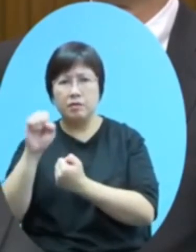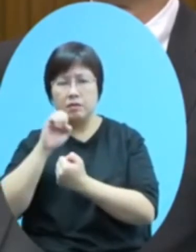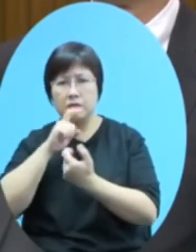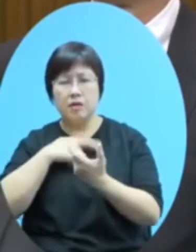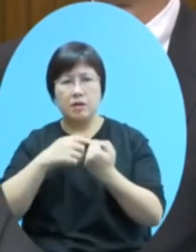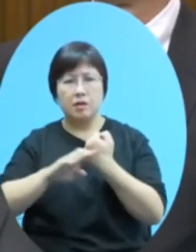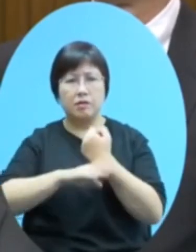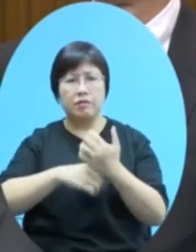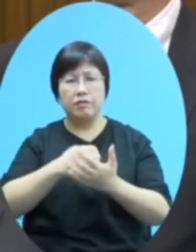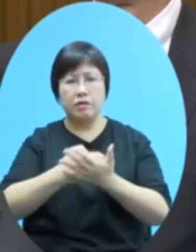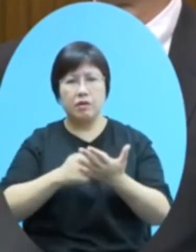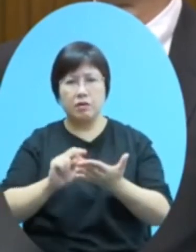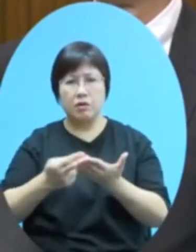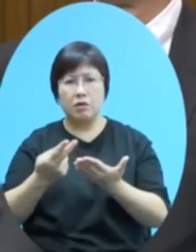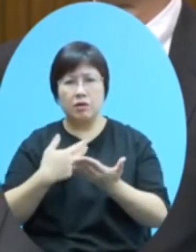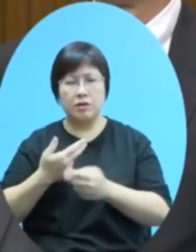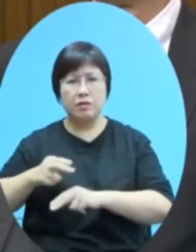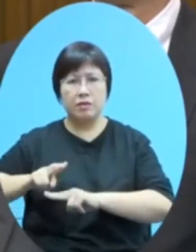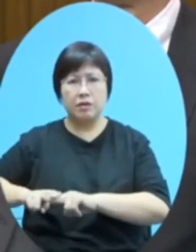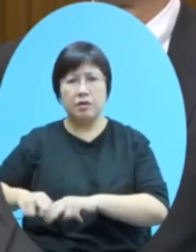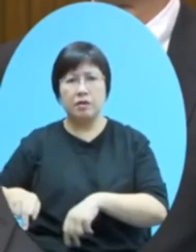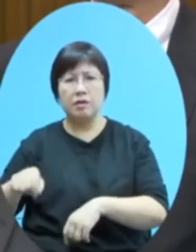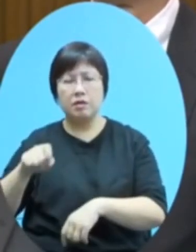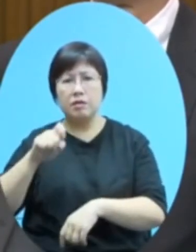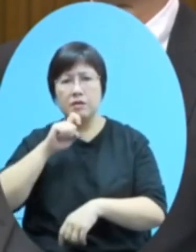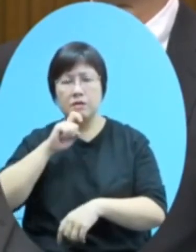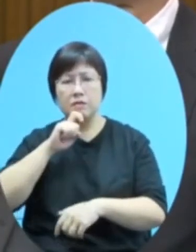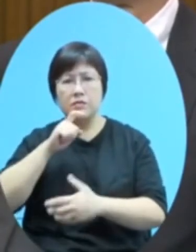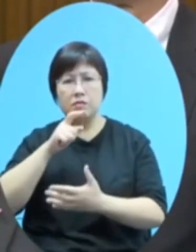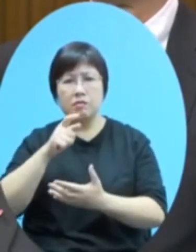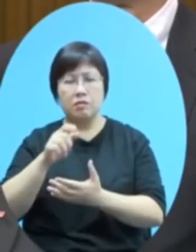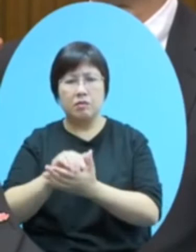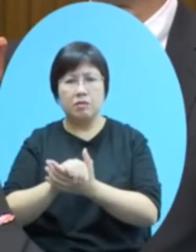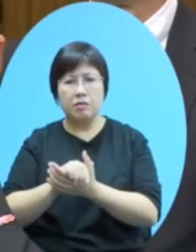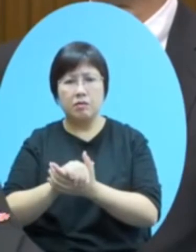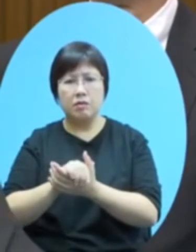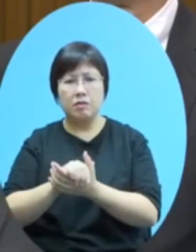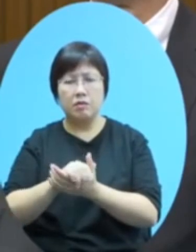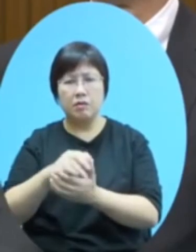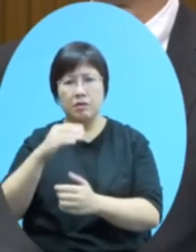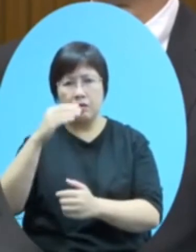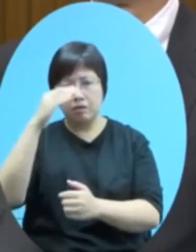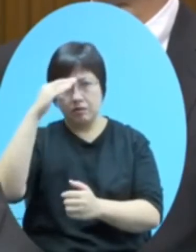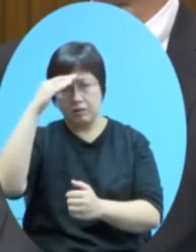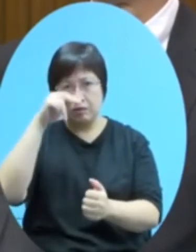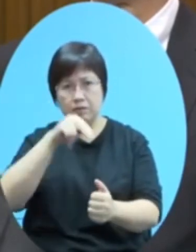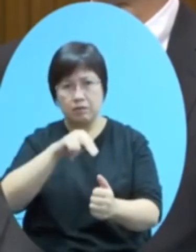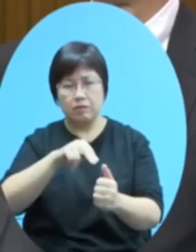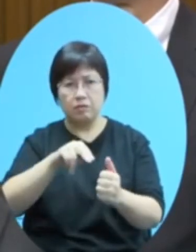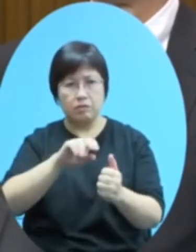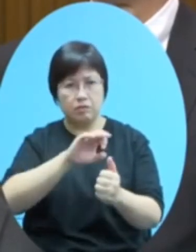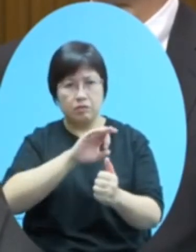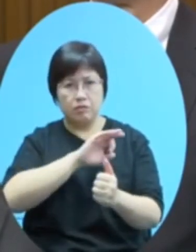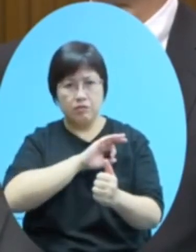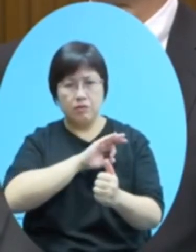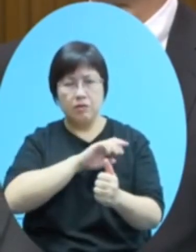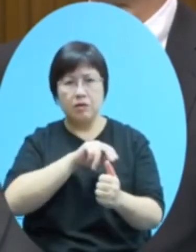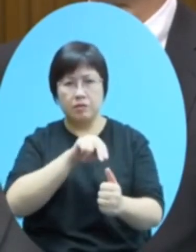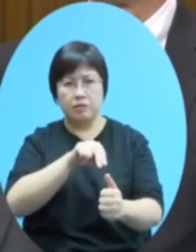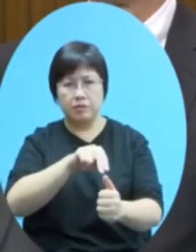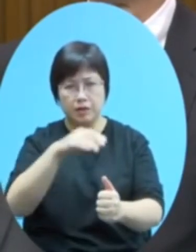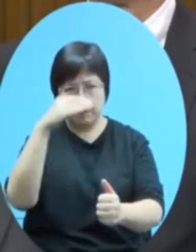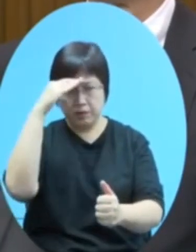was already suspended, and you said the IPCC has already agreed to look into all the police